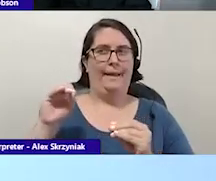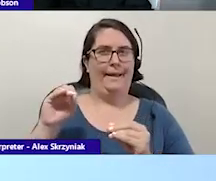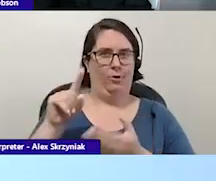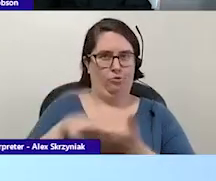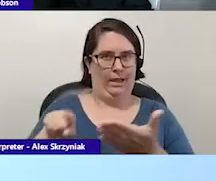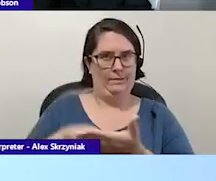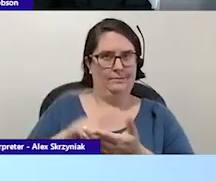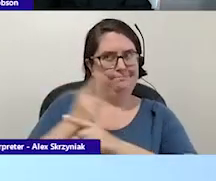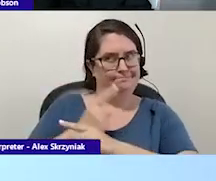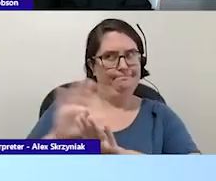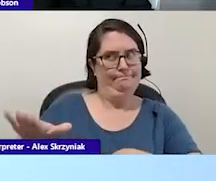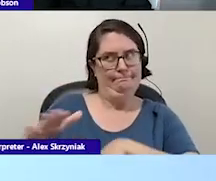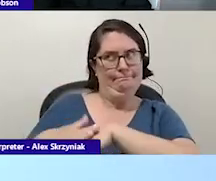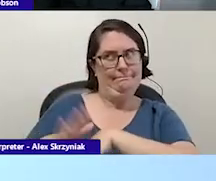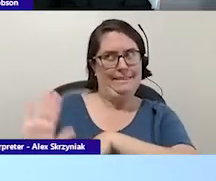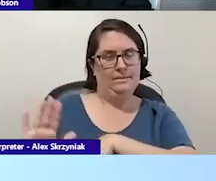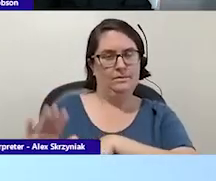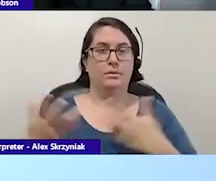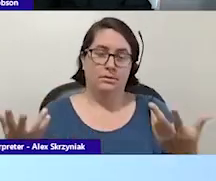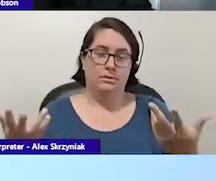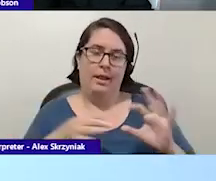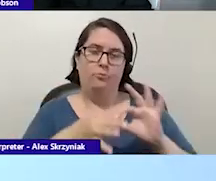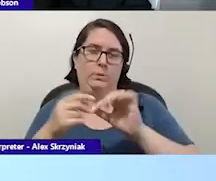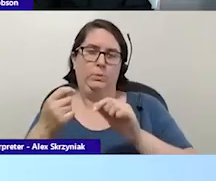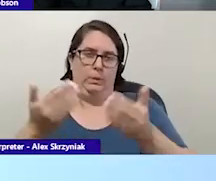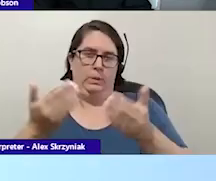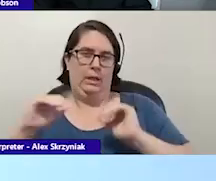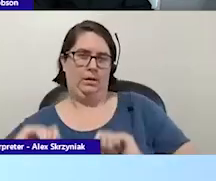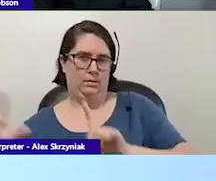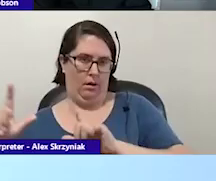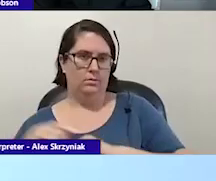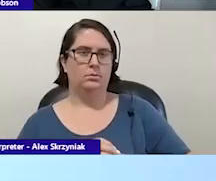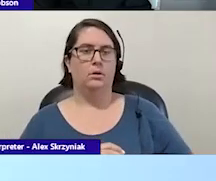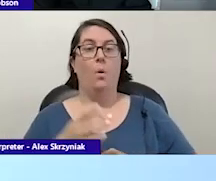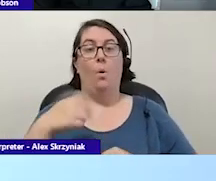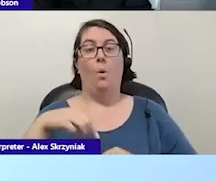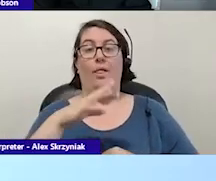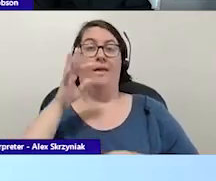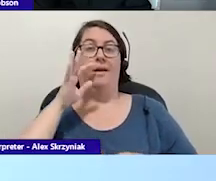Rejection and stigmatization by faith communities.